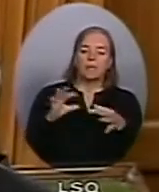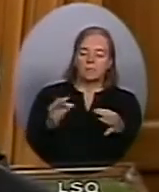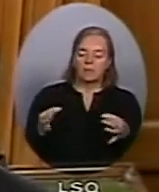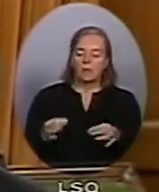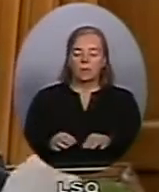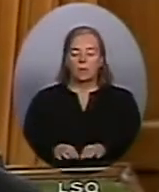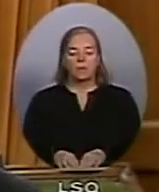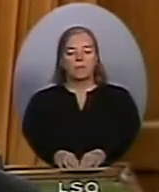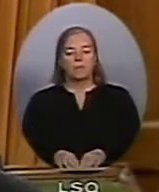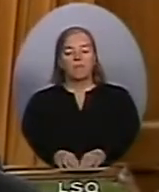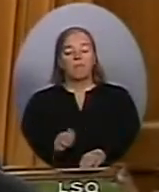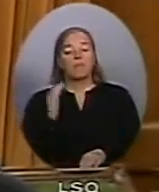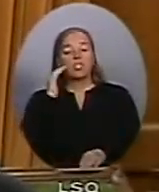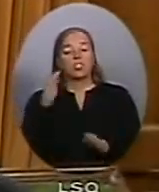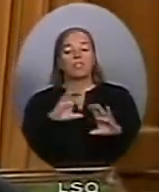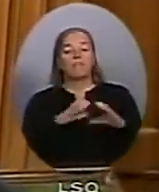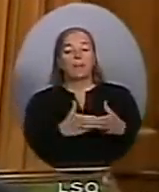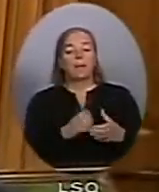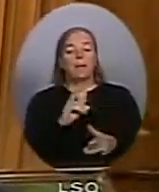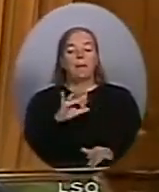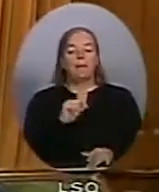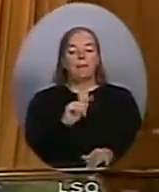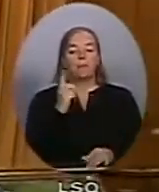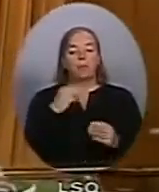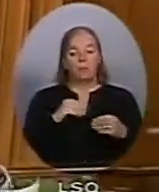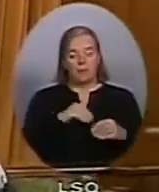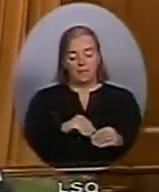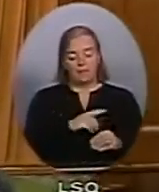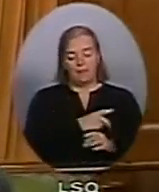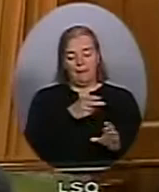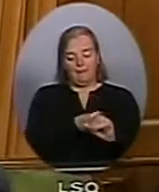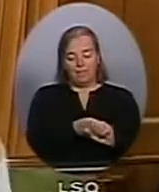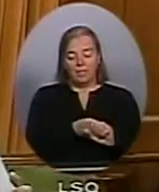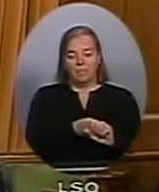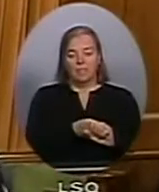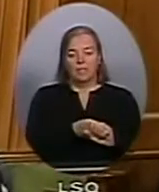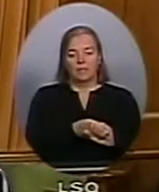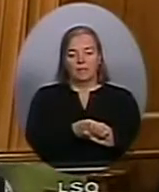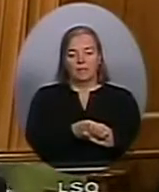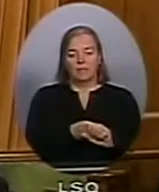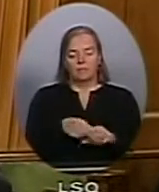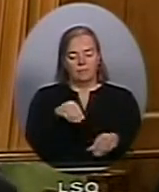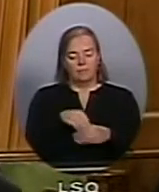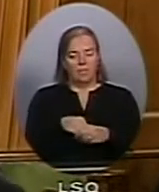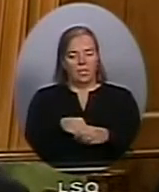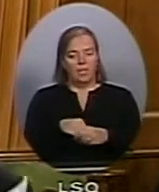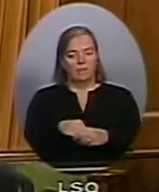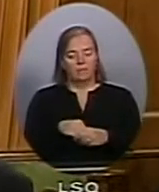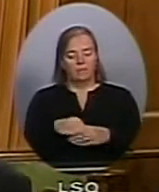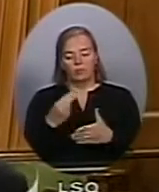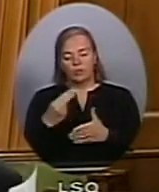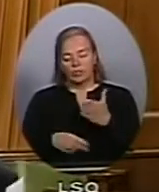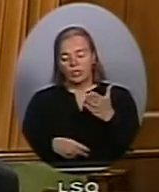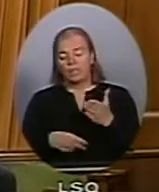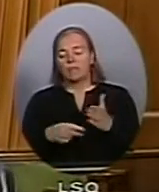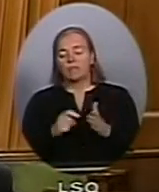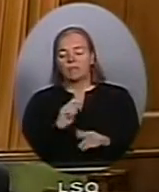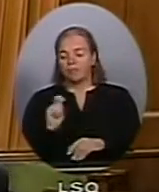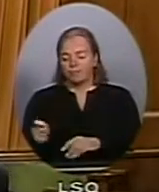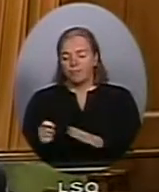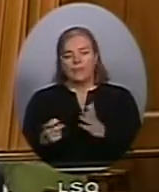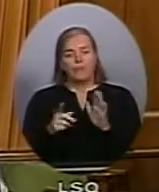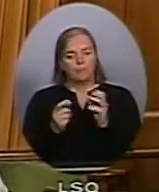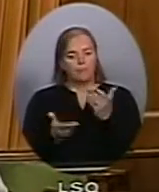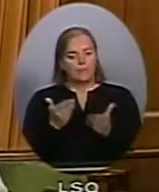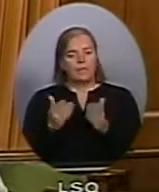involved in writing what may have been an illegal $90,000 check. And the Senate involved in the investigation tells us he was called by the